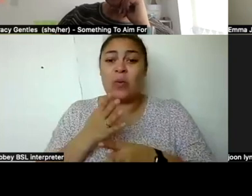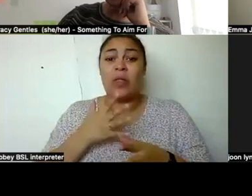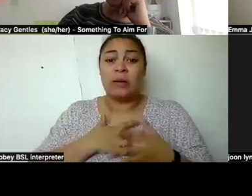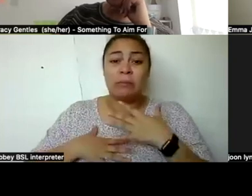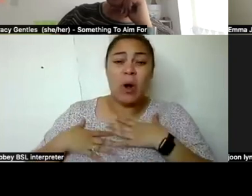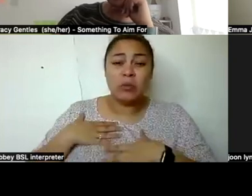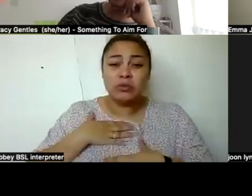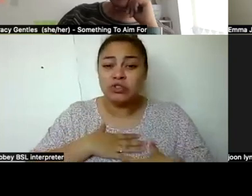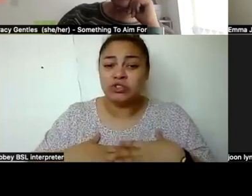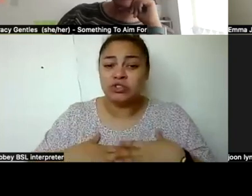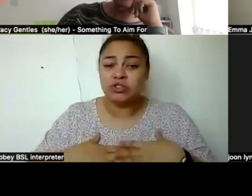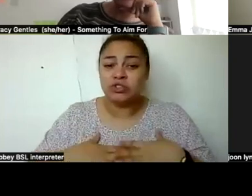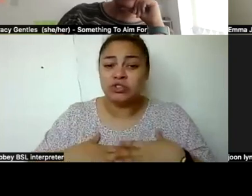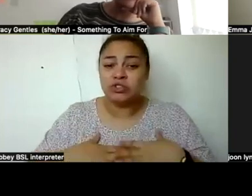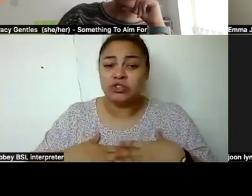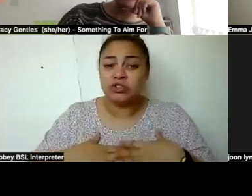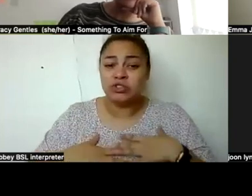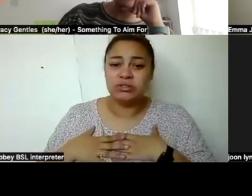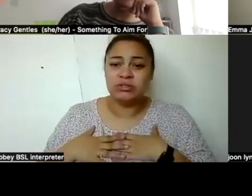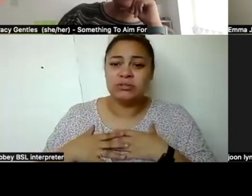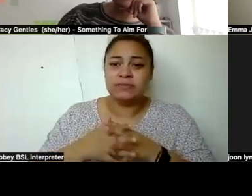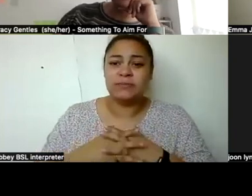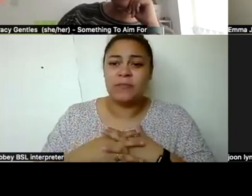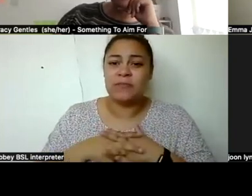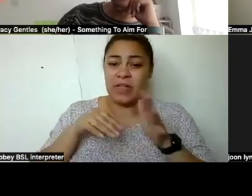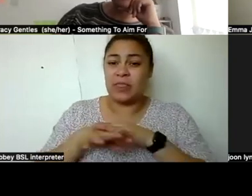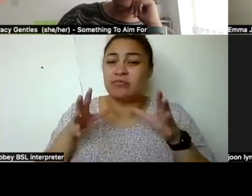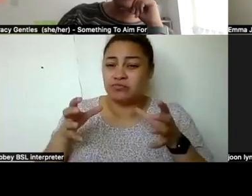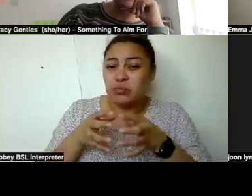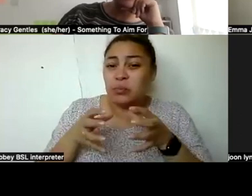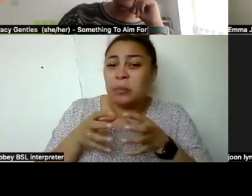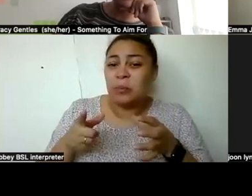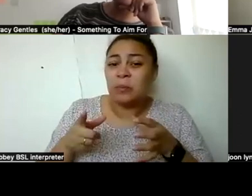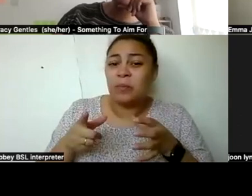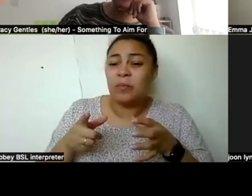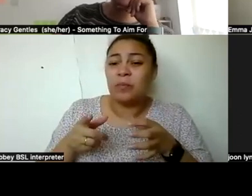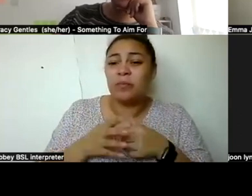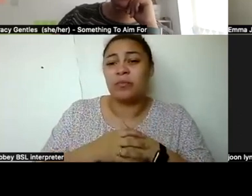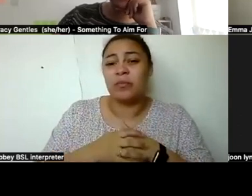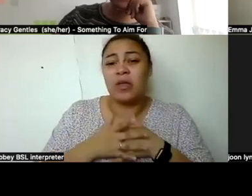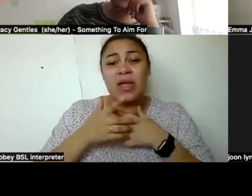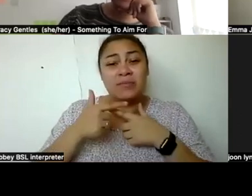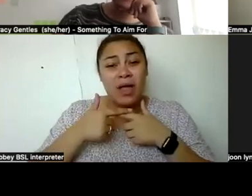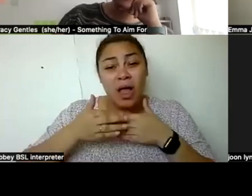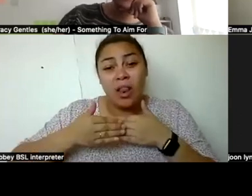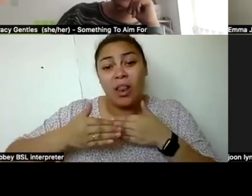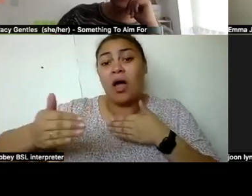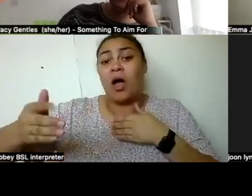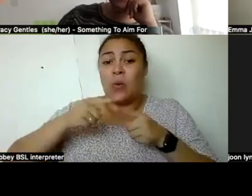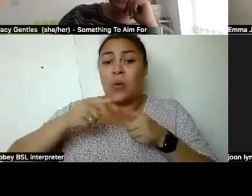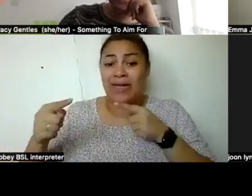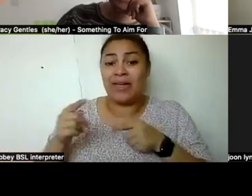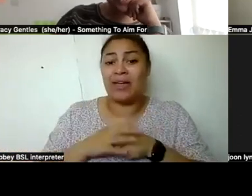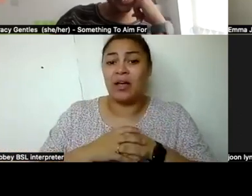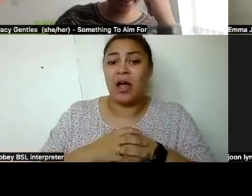emotions in the room. And it's been a long week on multiple fronts